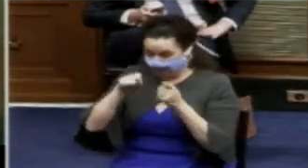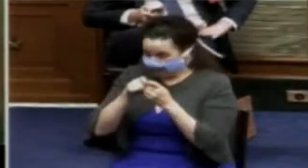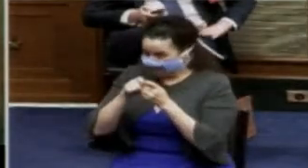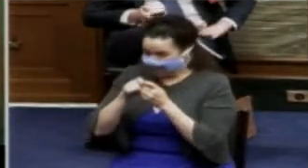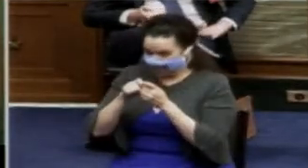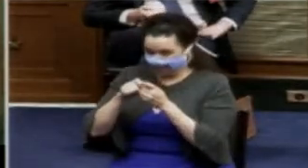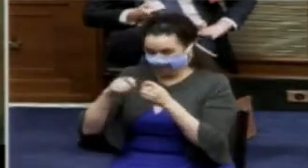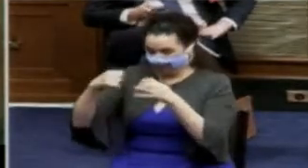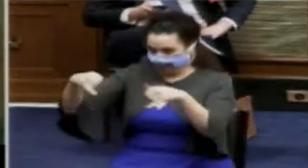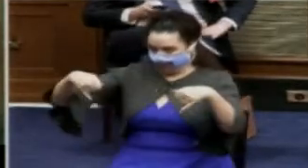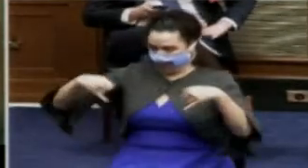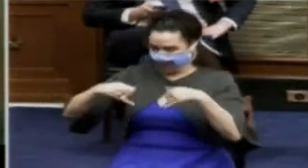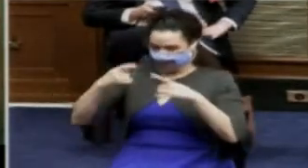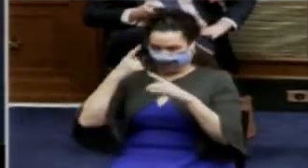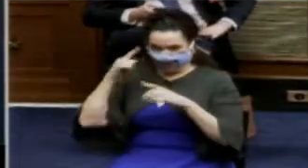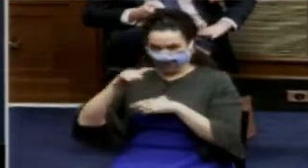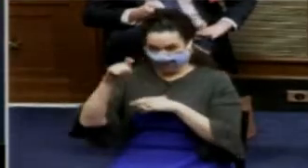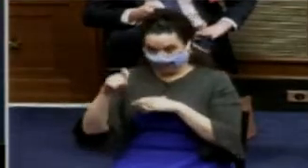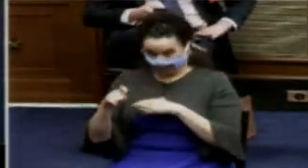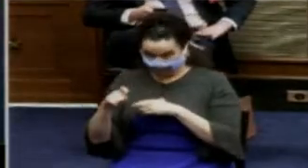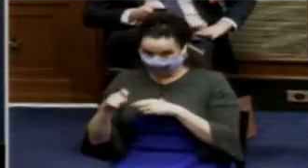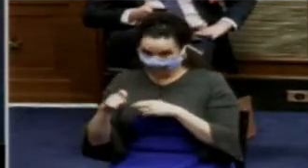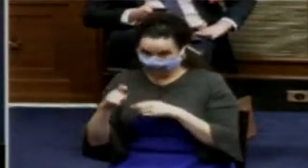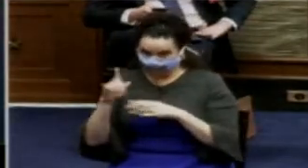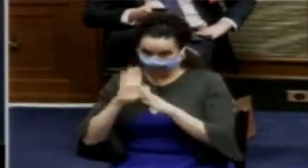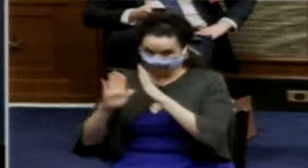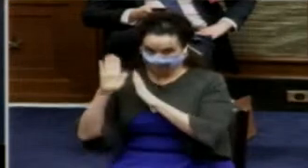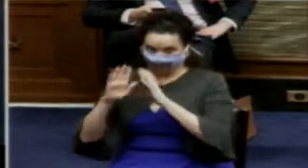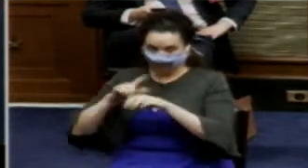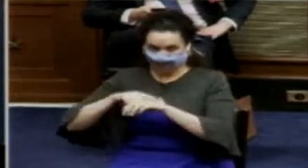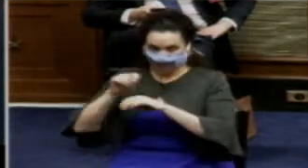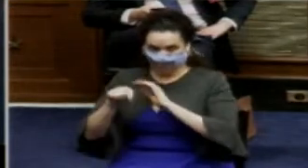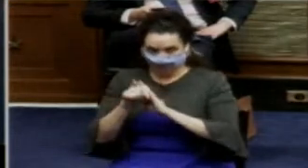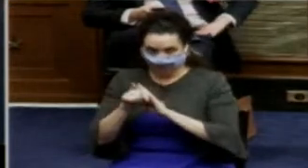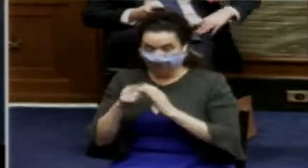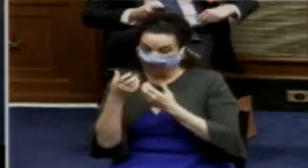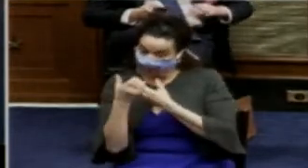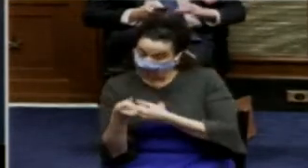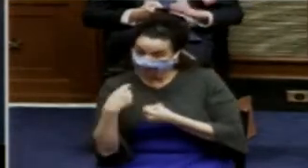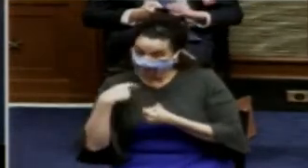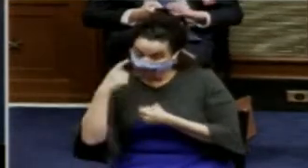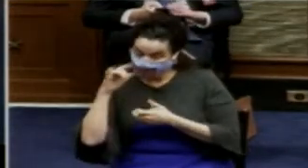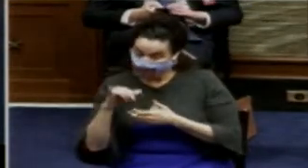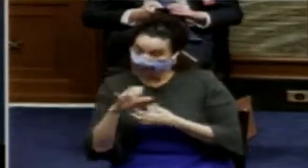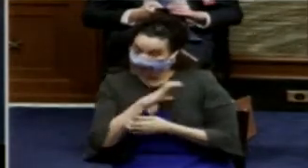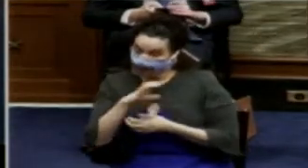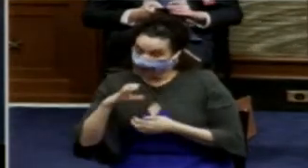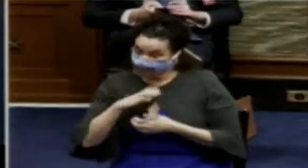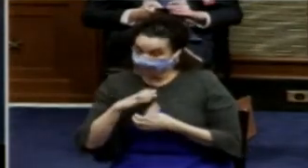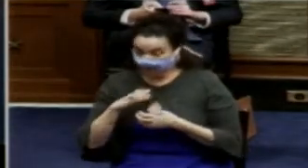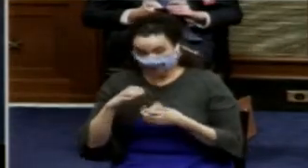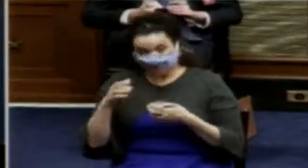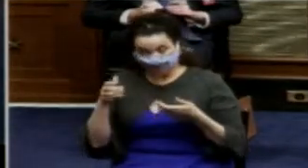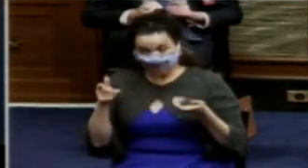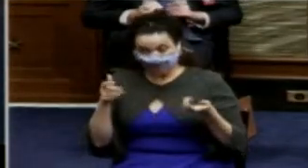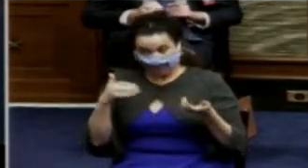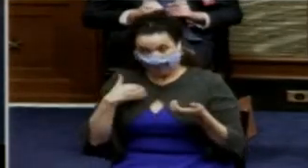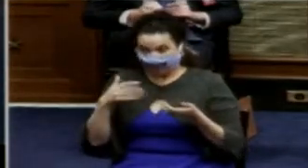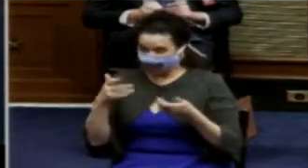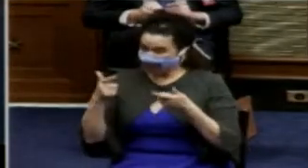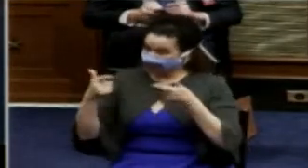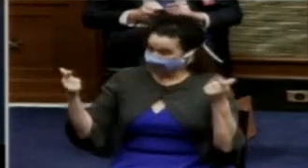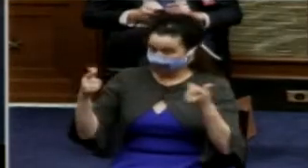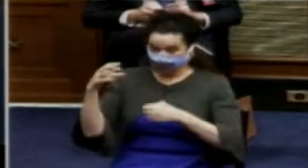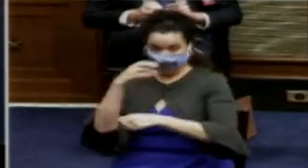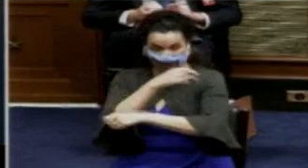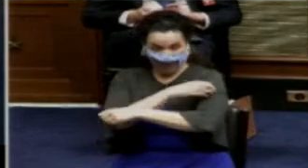unfortunately. Trust me on that. In other words, Congress exercised broad power not only to admit a state, but to decide on